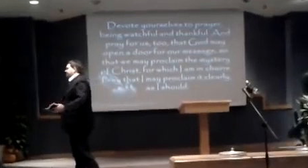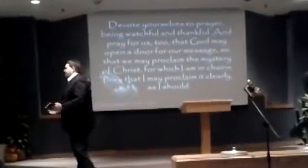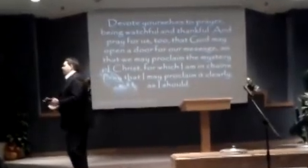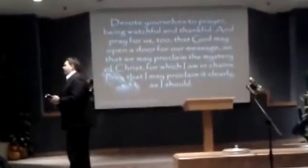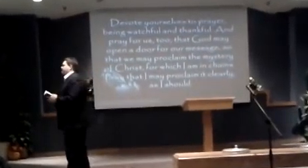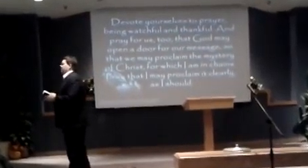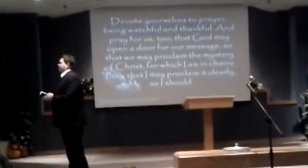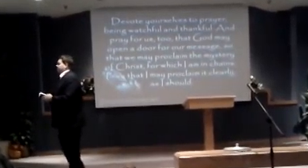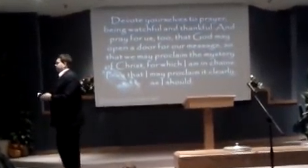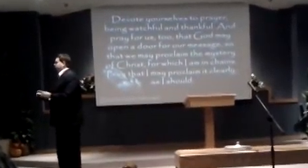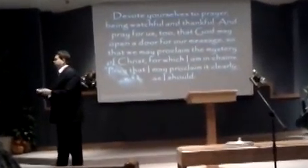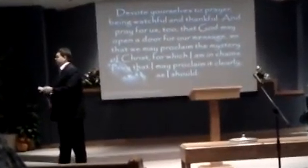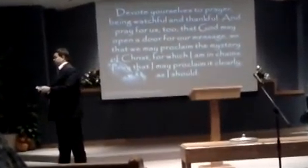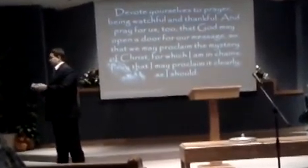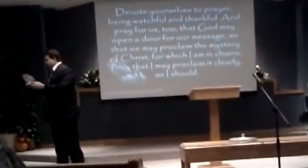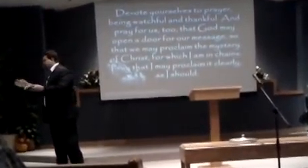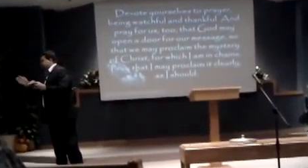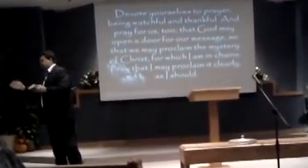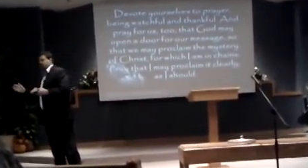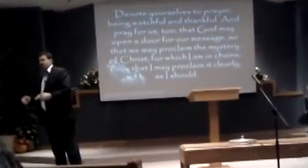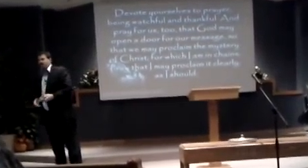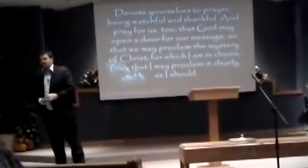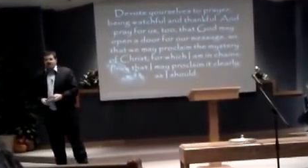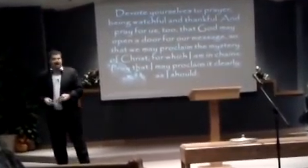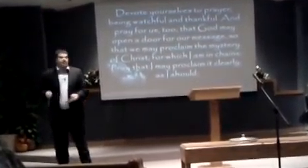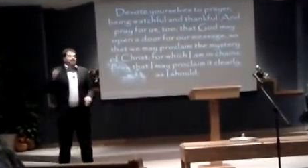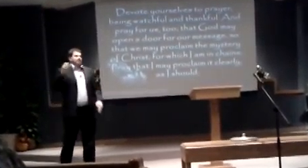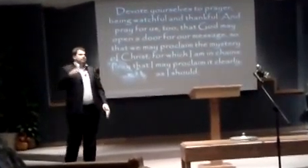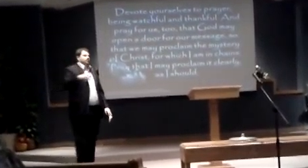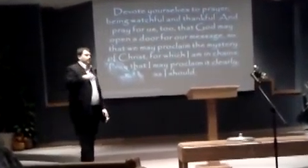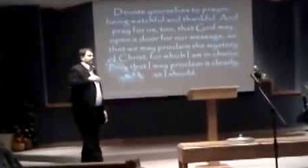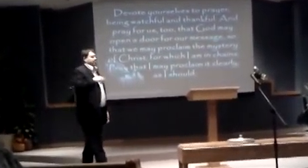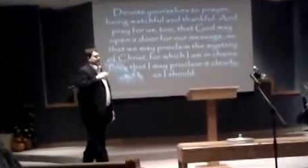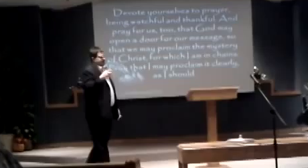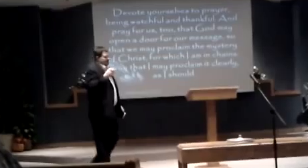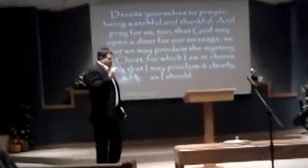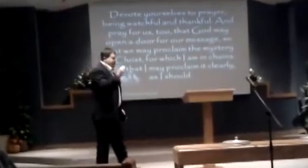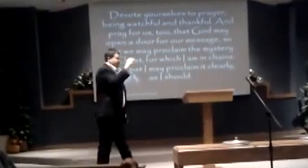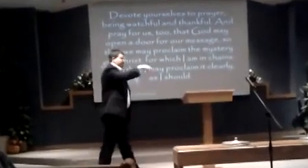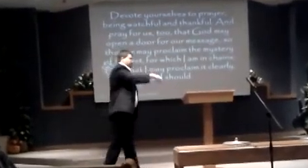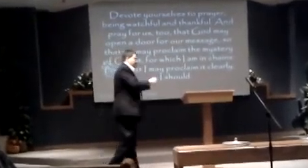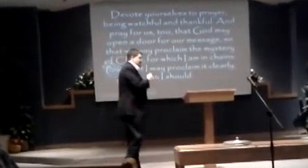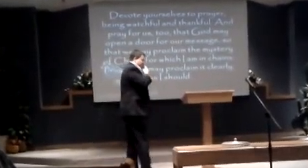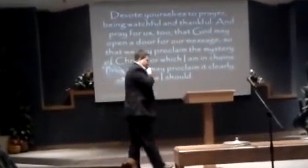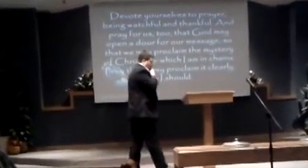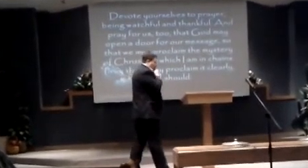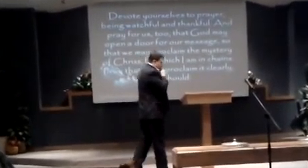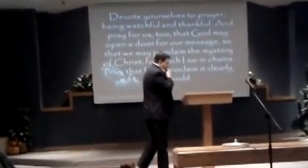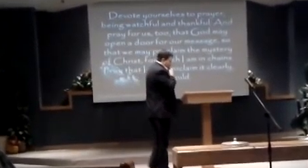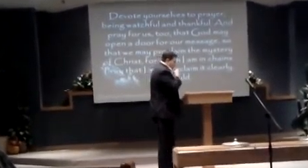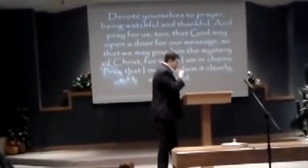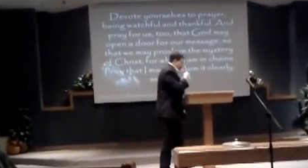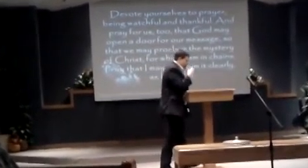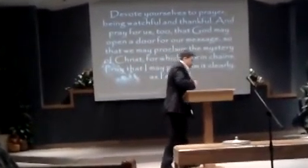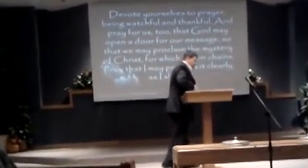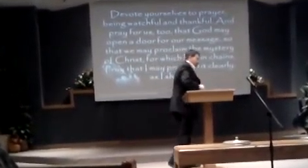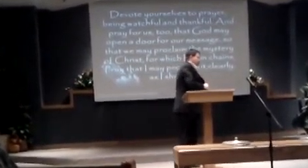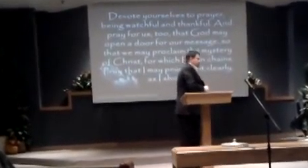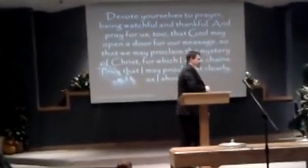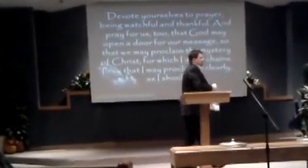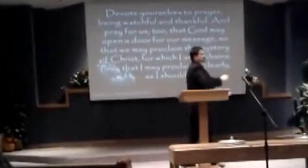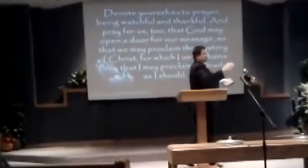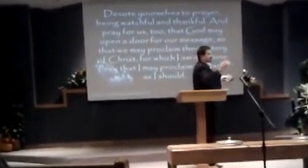of God, he's talking to the church in Colossae, this church that we've investigated before, they are having some issues,